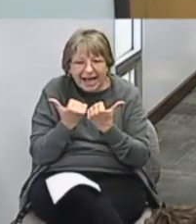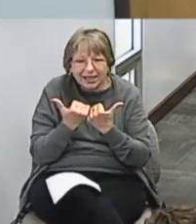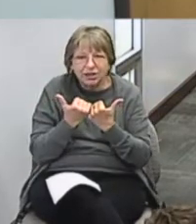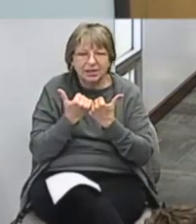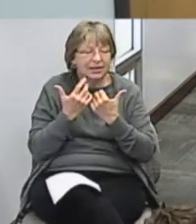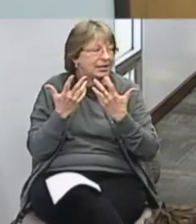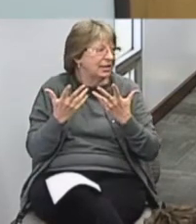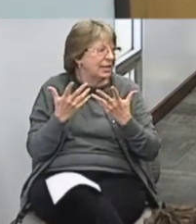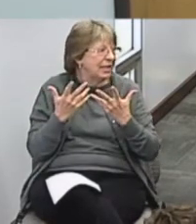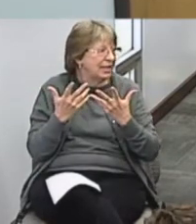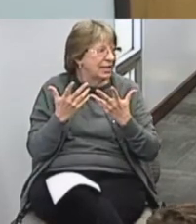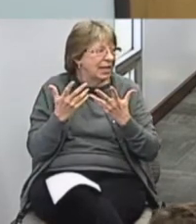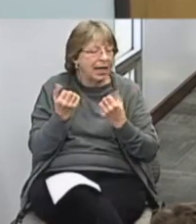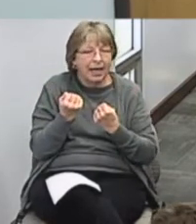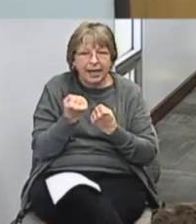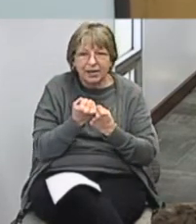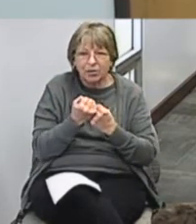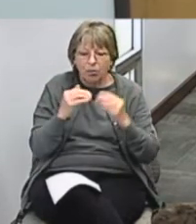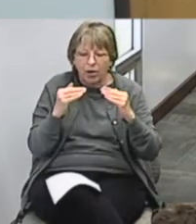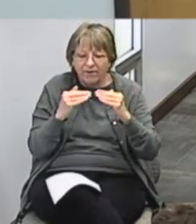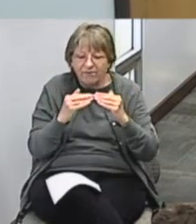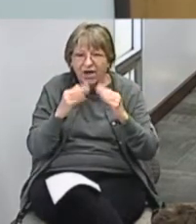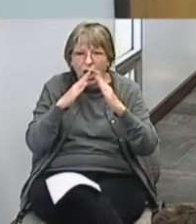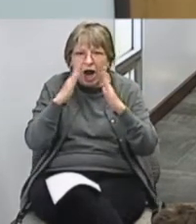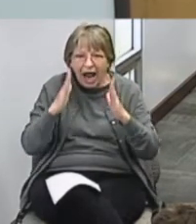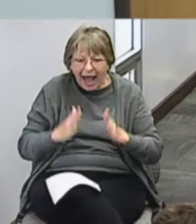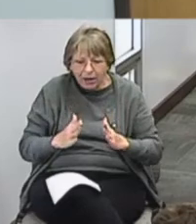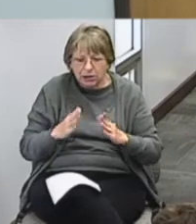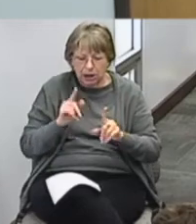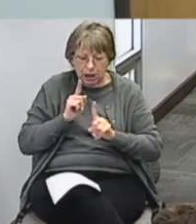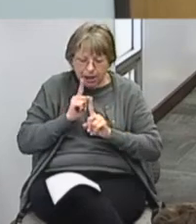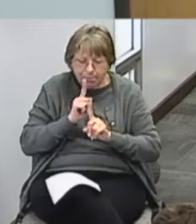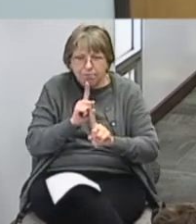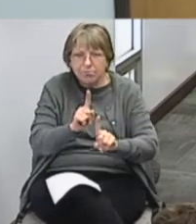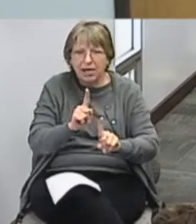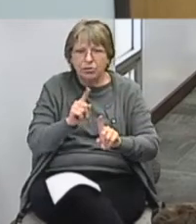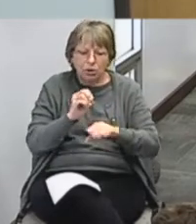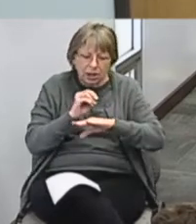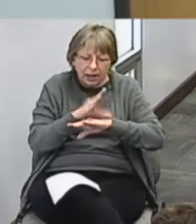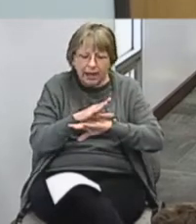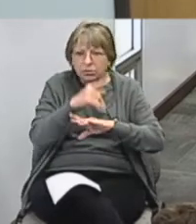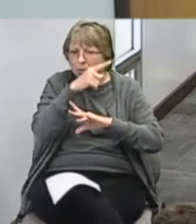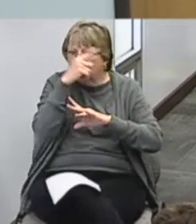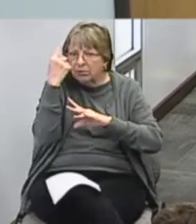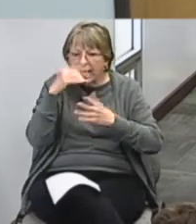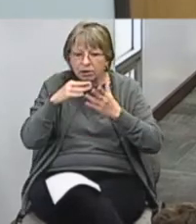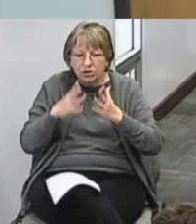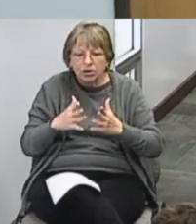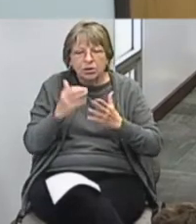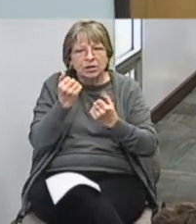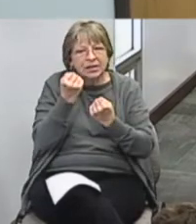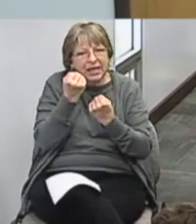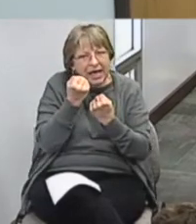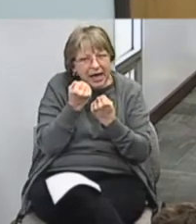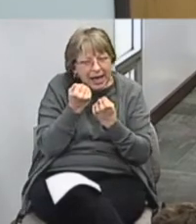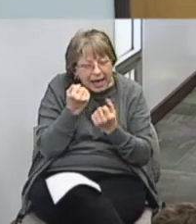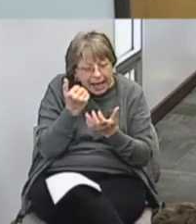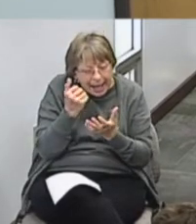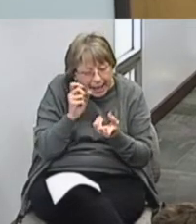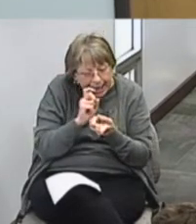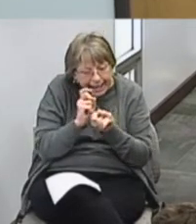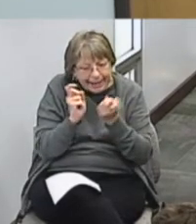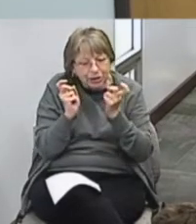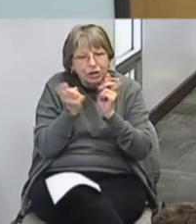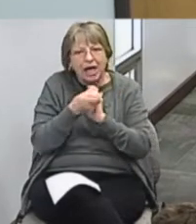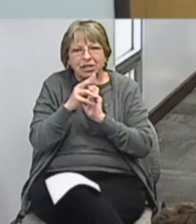fair housing ordinance. He mentored and counseled black students. He helped reform the NAACP to take